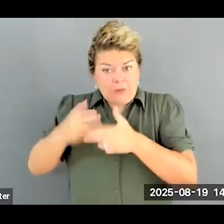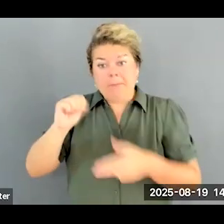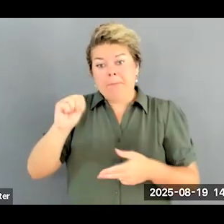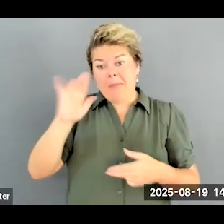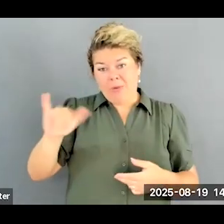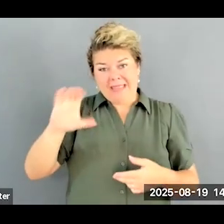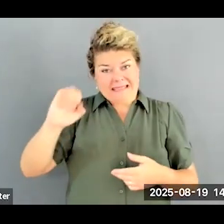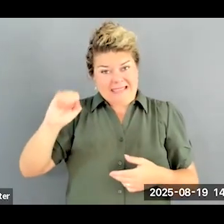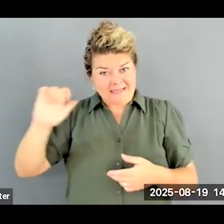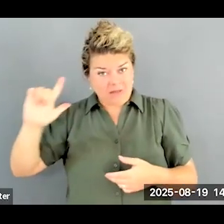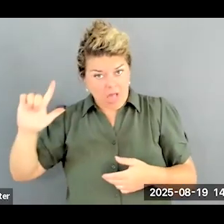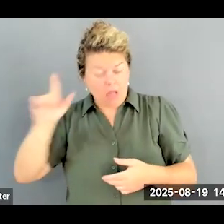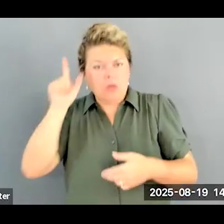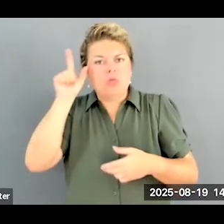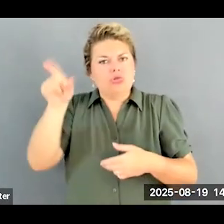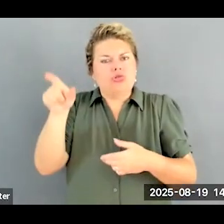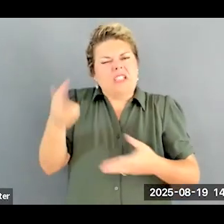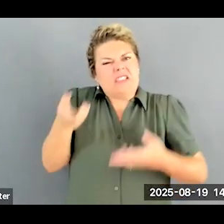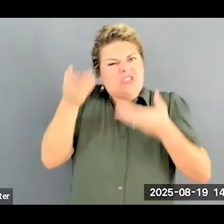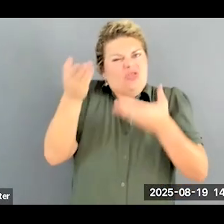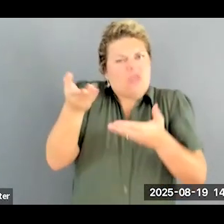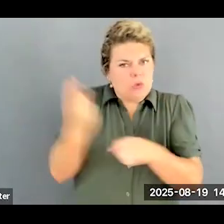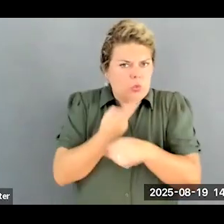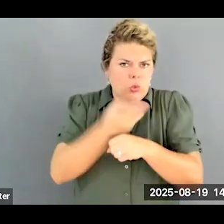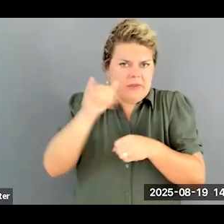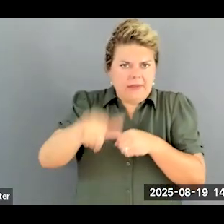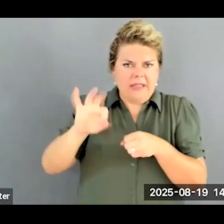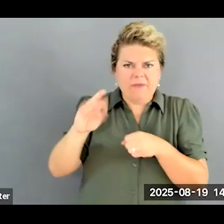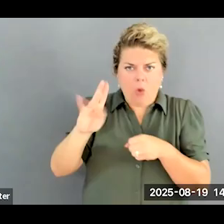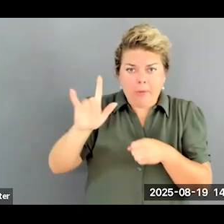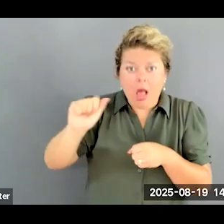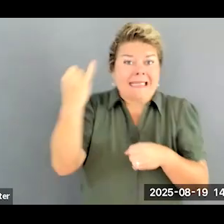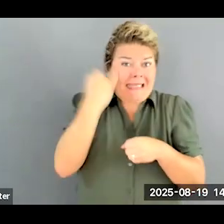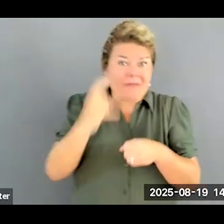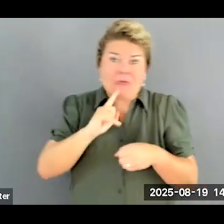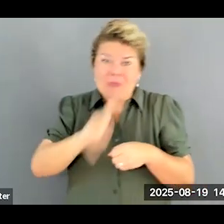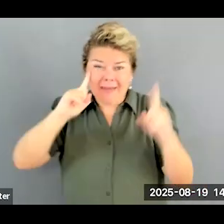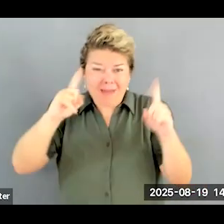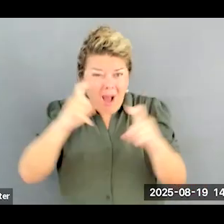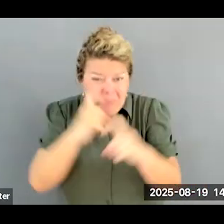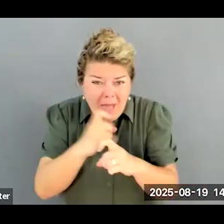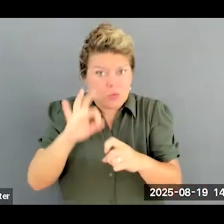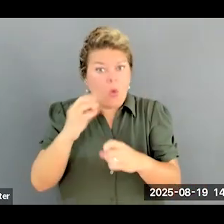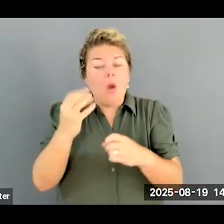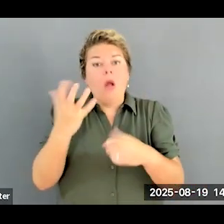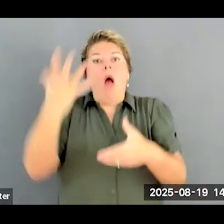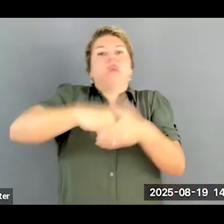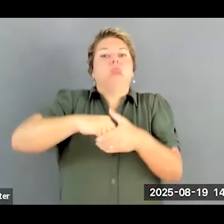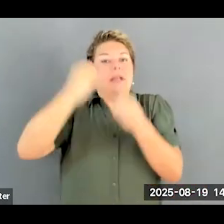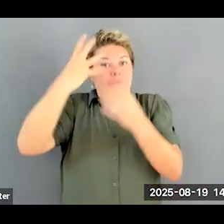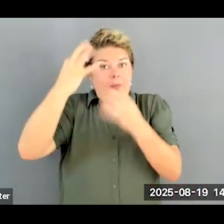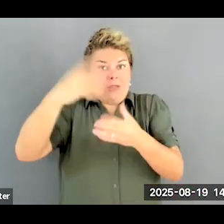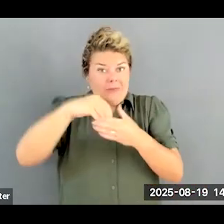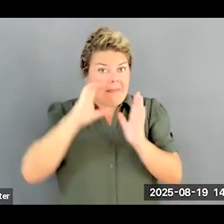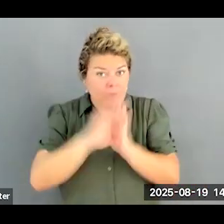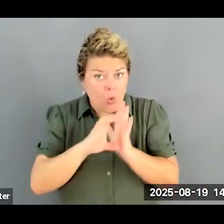Cecil, who suggested that this formula be used for anything that's really complex or contains a lot of information. You